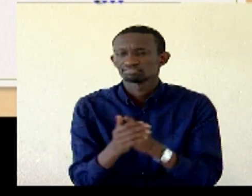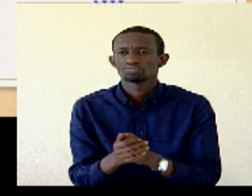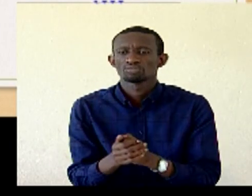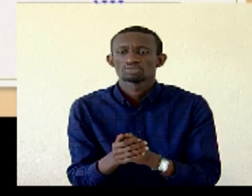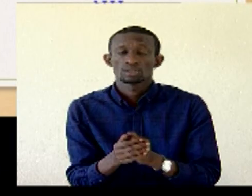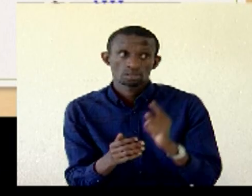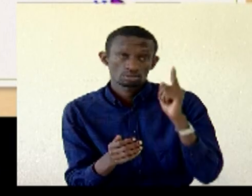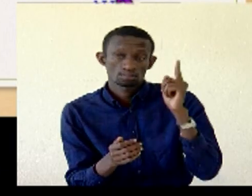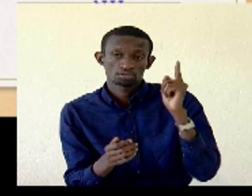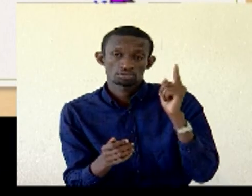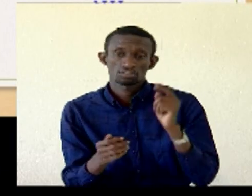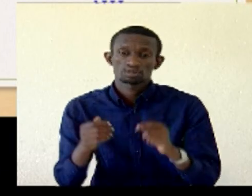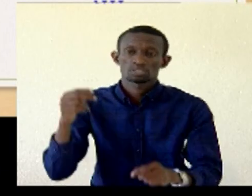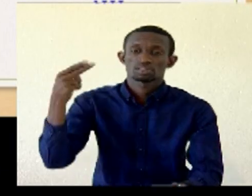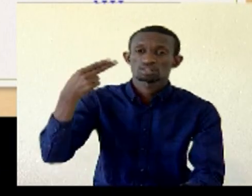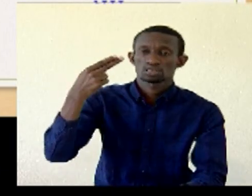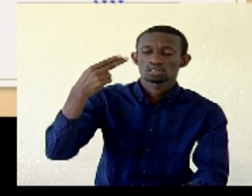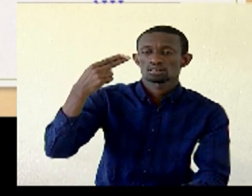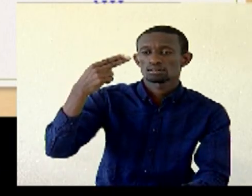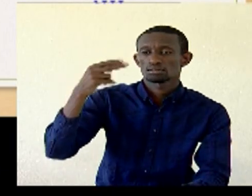ethyl, this is, that is